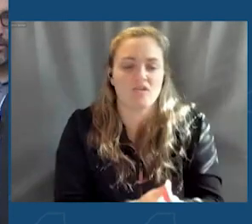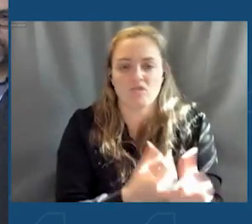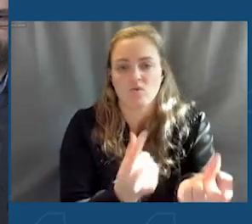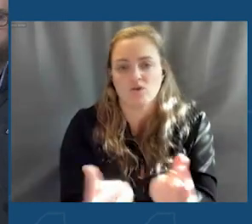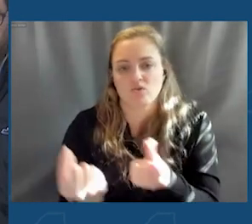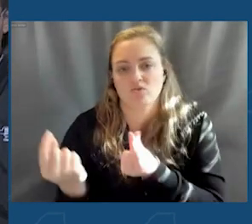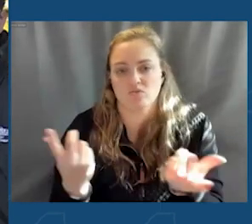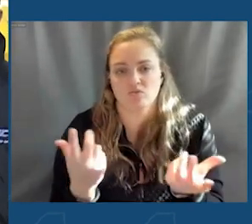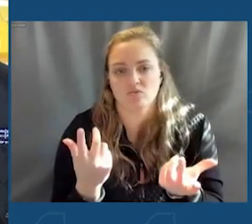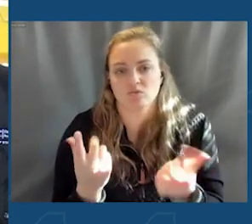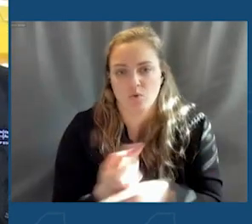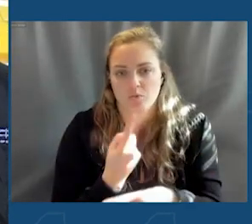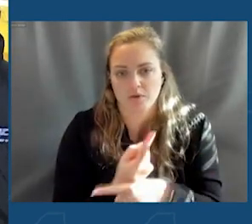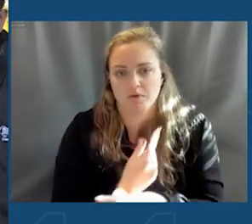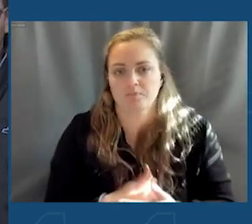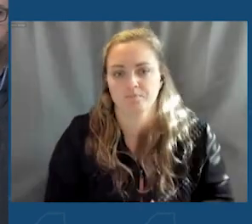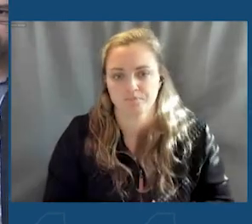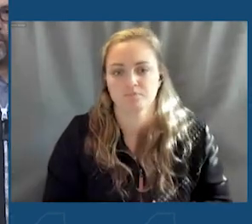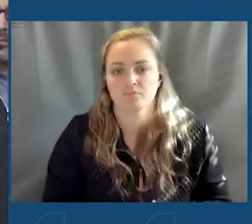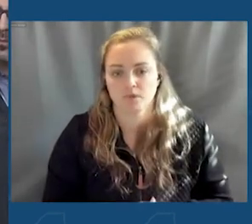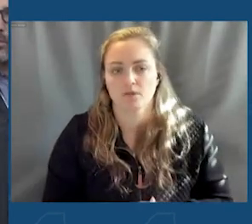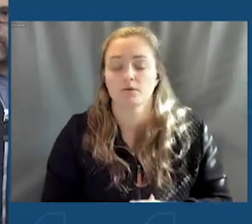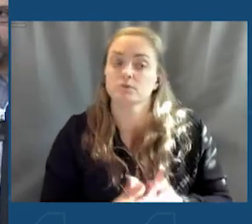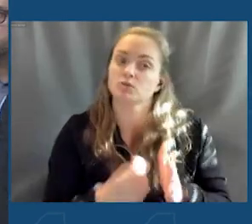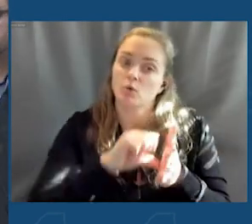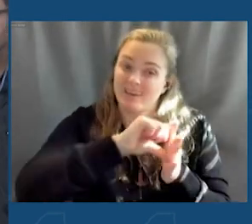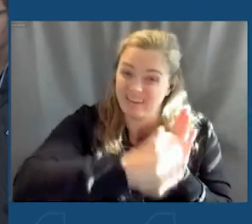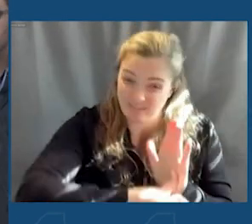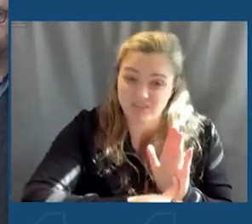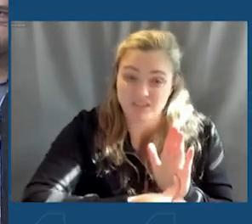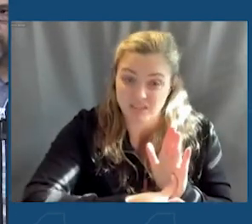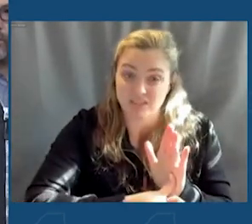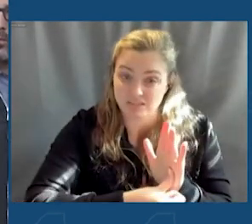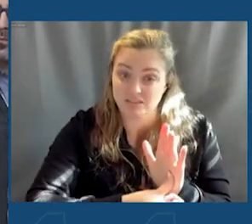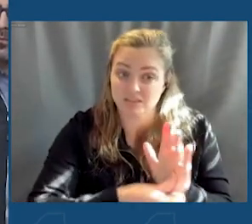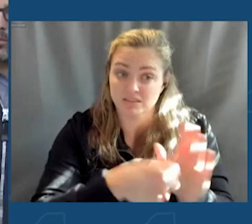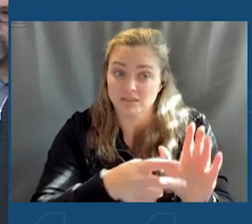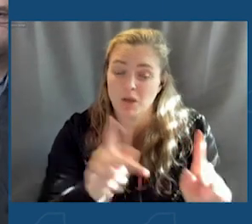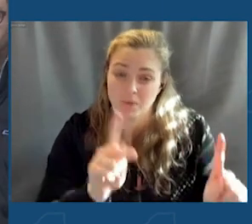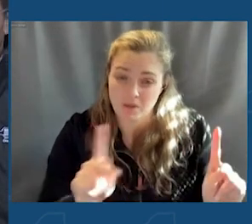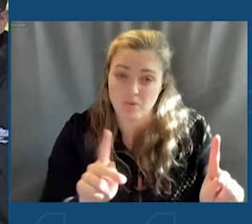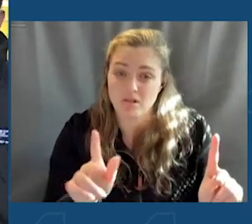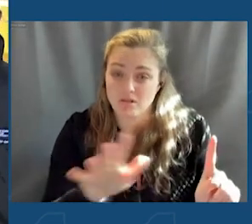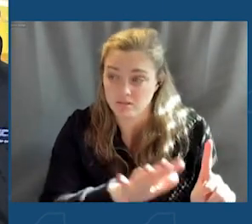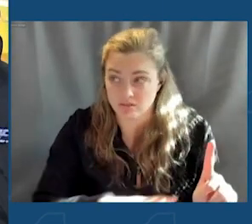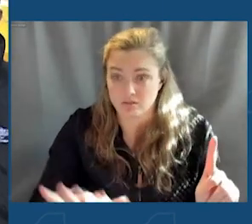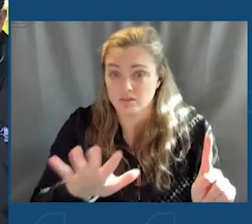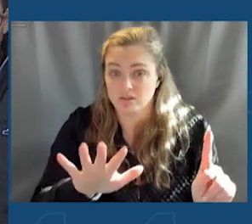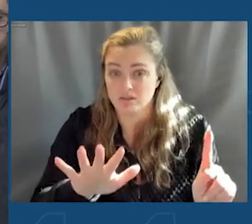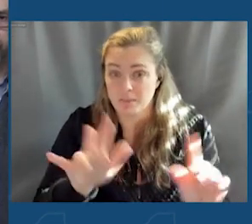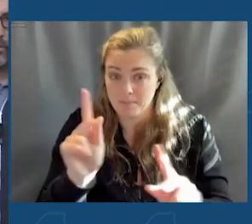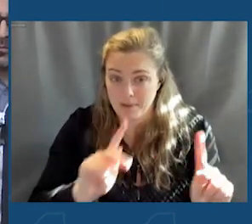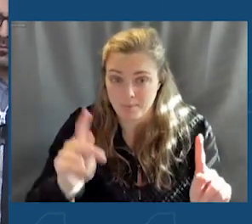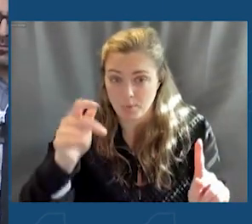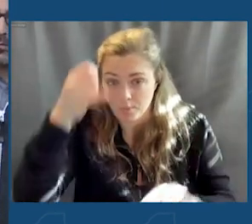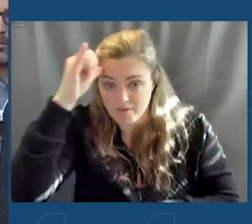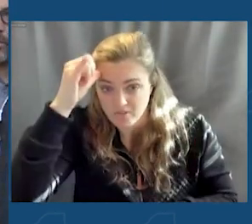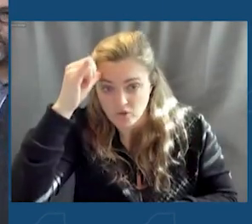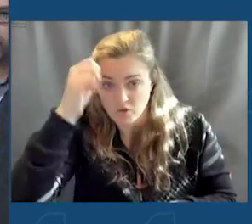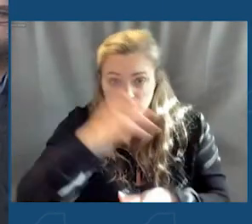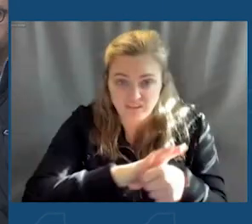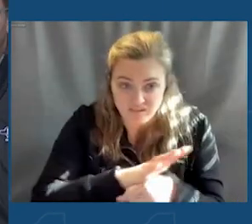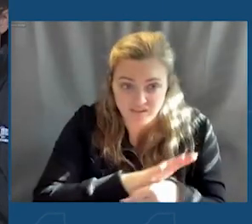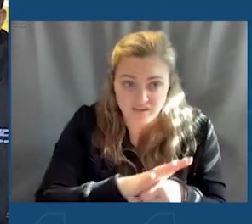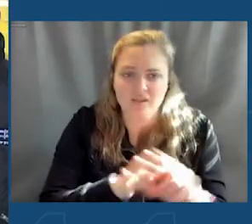stressed up here today, I want to ask people in the City of Buffalo and throughout our region